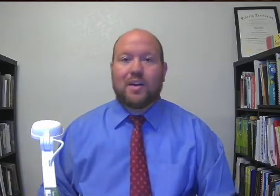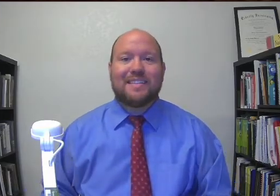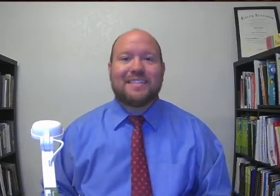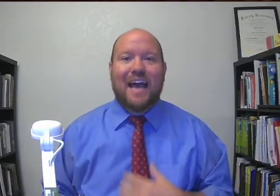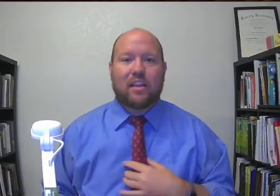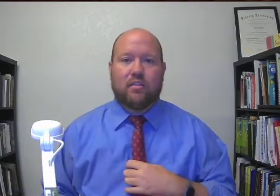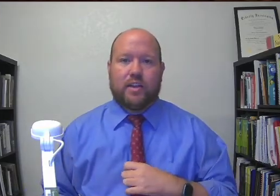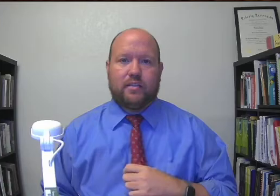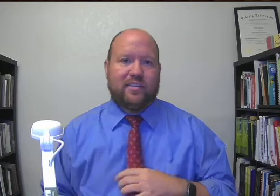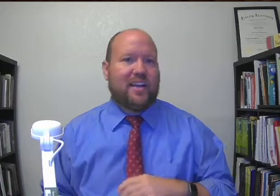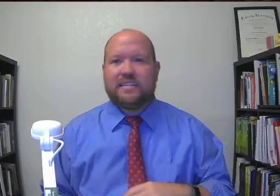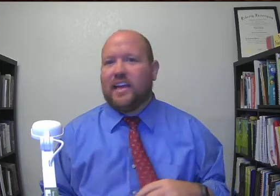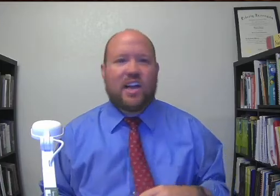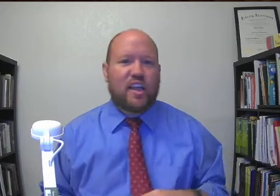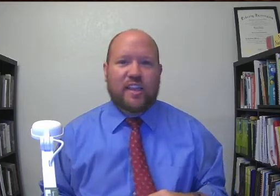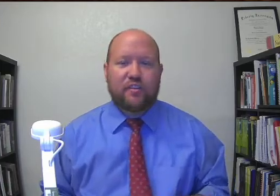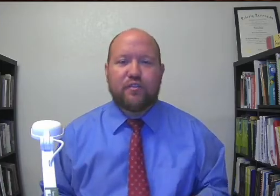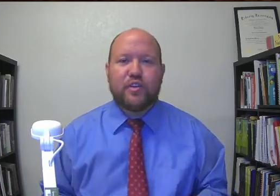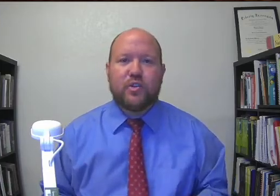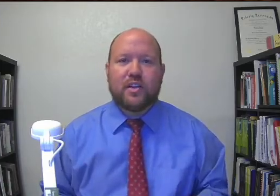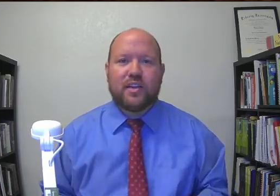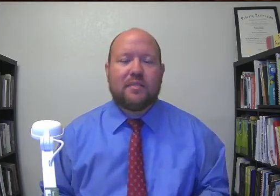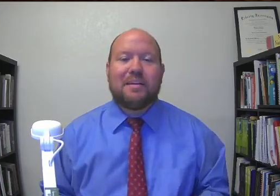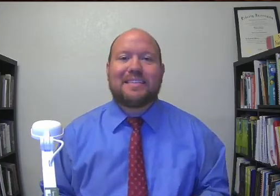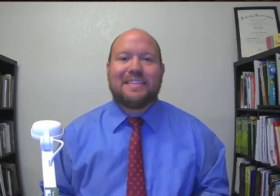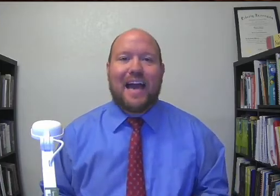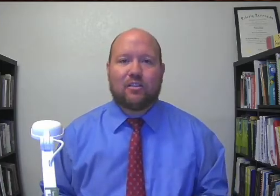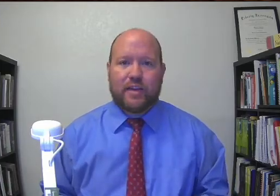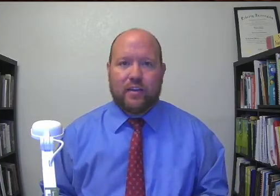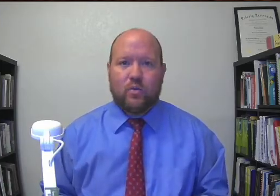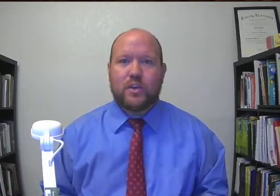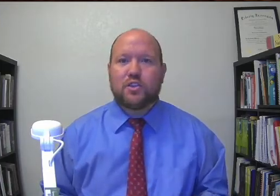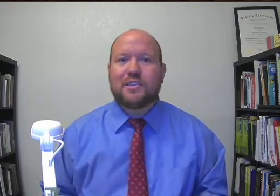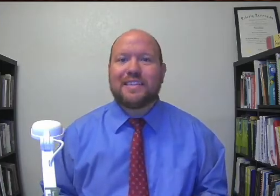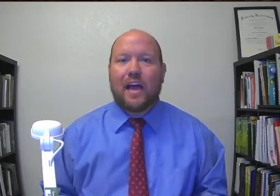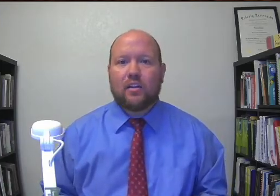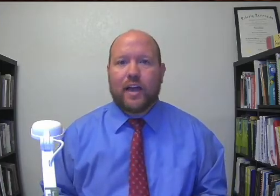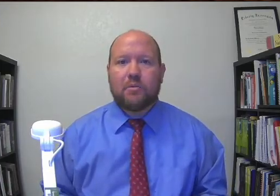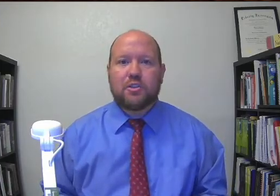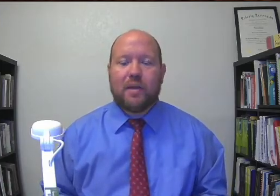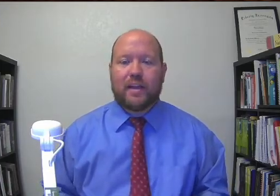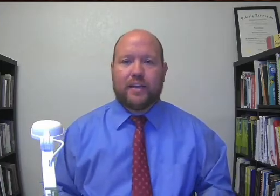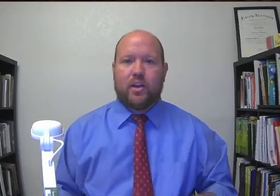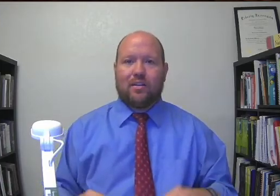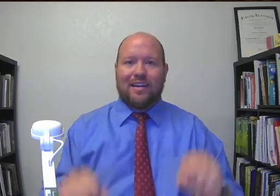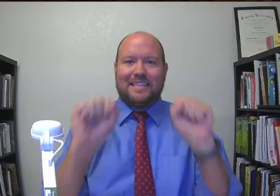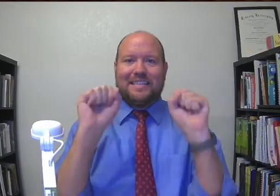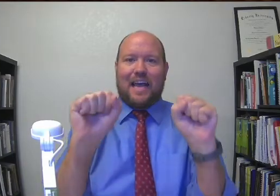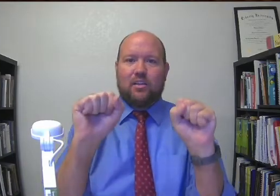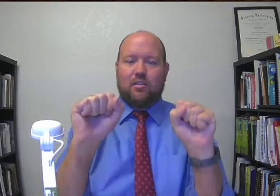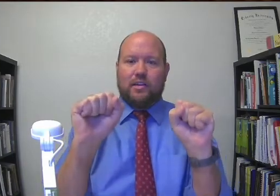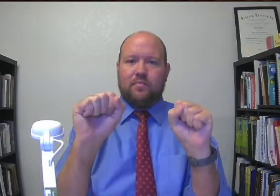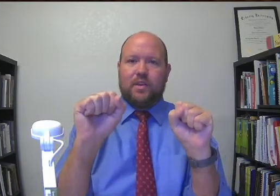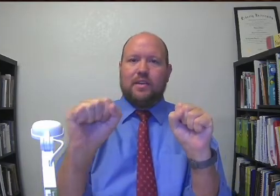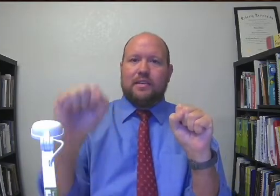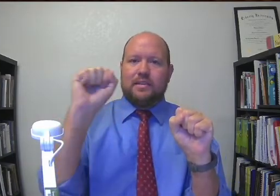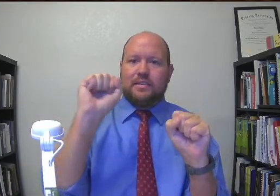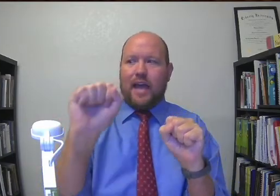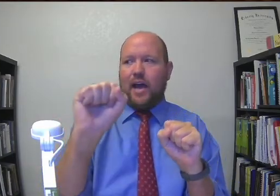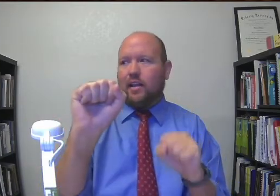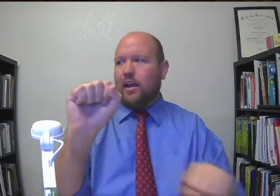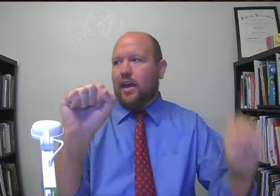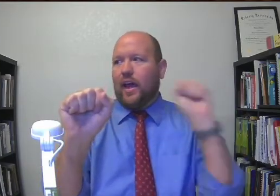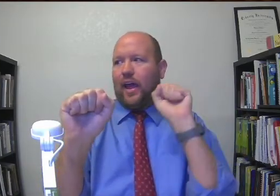Next word, salary. Not salary like the food, but salary. What is your salary? How much do you make in a year? Salary.